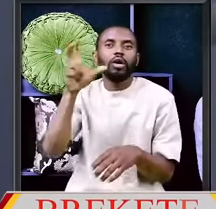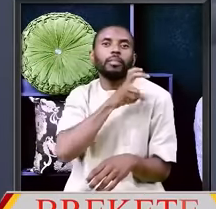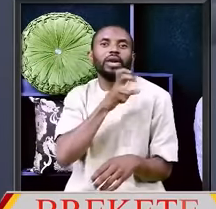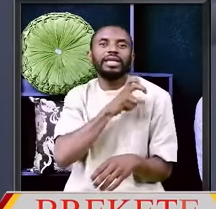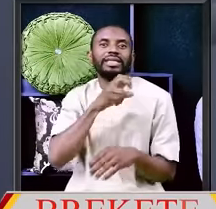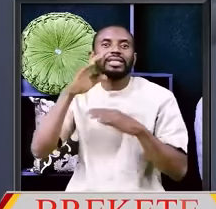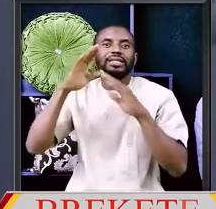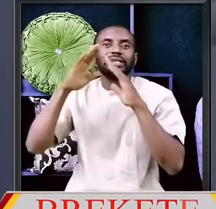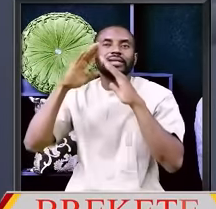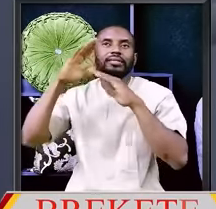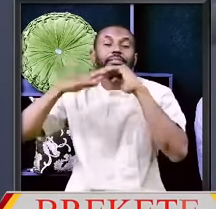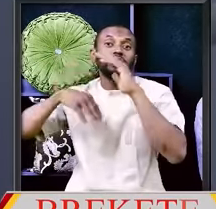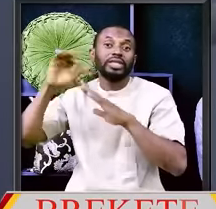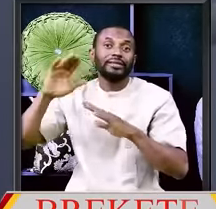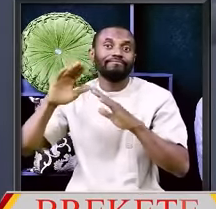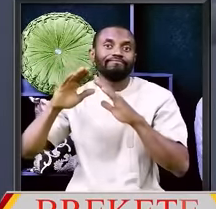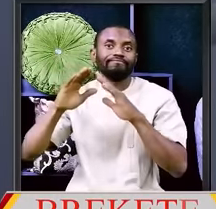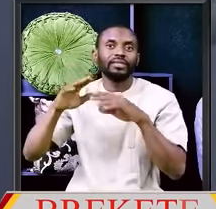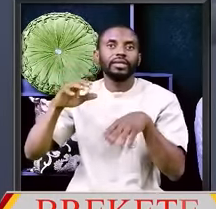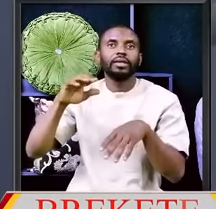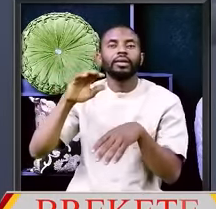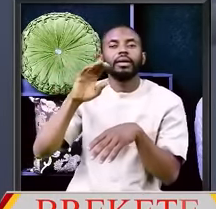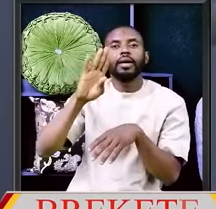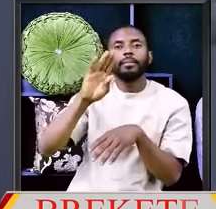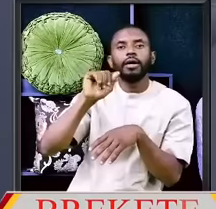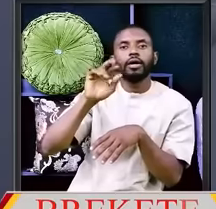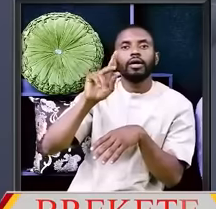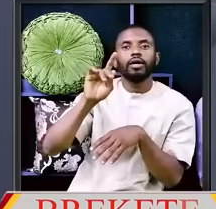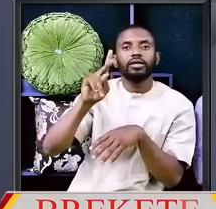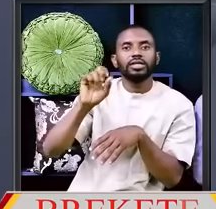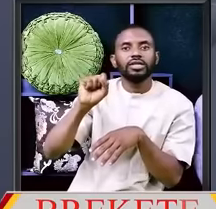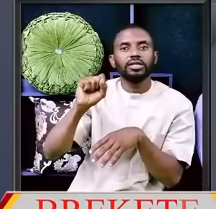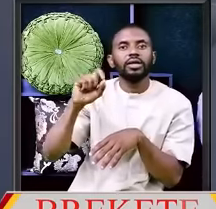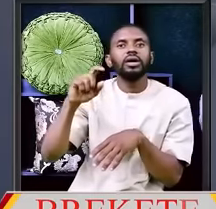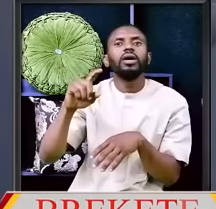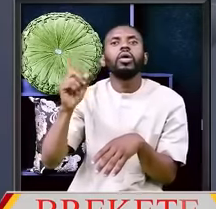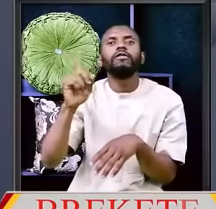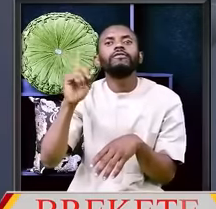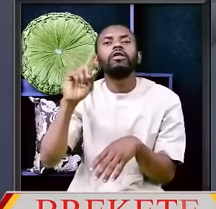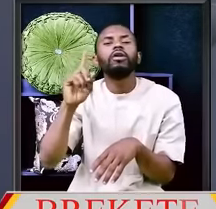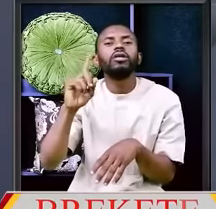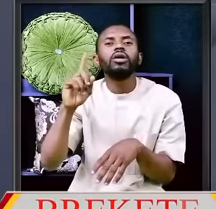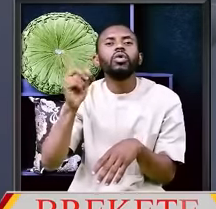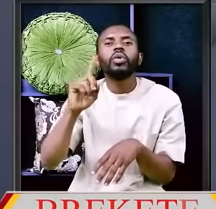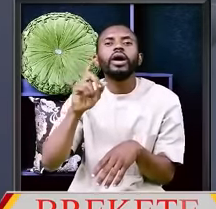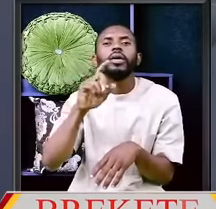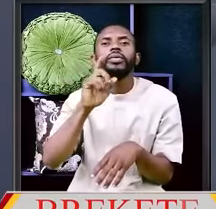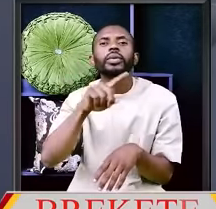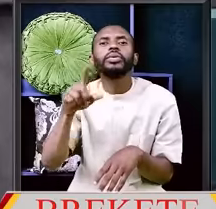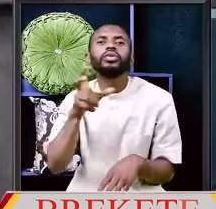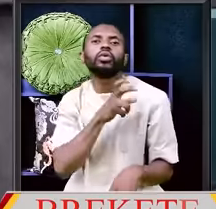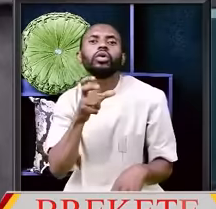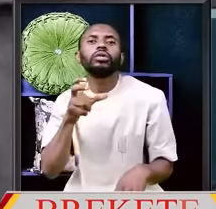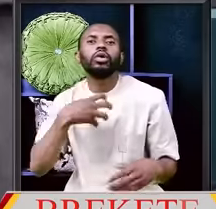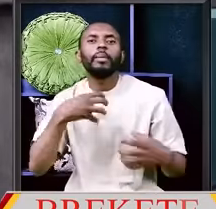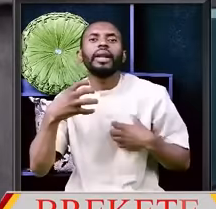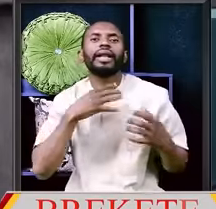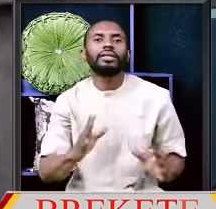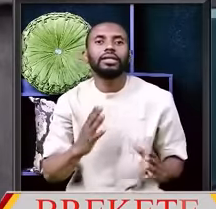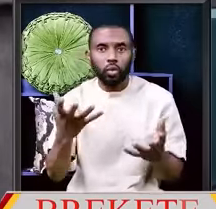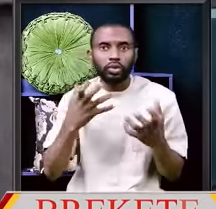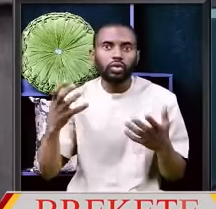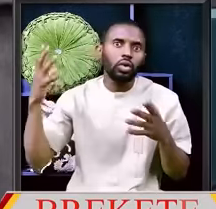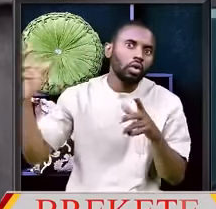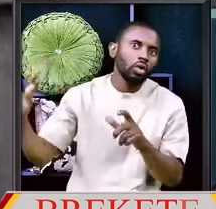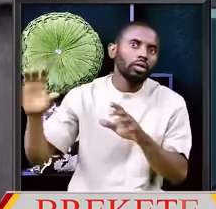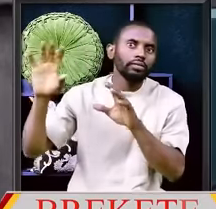buildings. Barracks. For area, this thing. Where are those complainants? May them come tomorrow. Okay. They won't collect the houses for